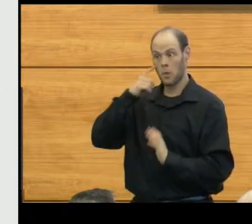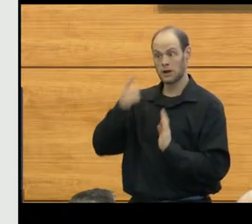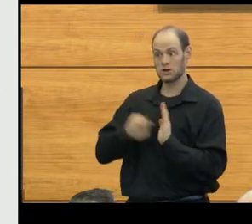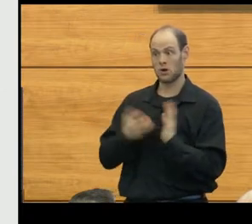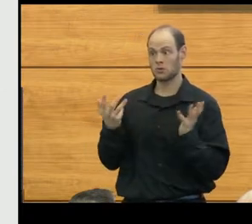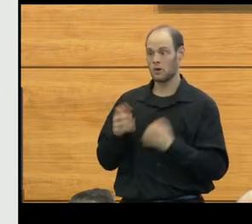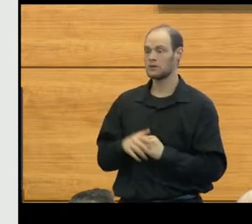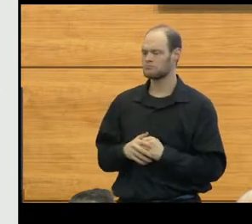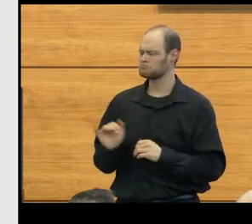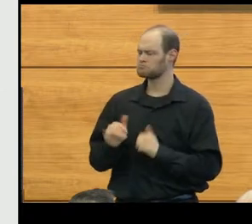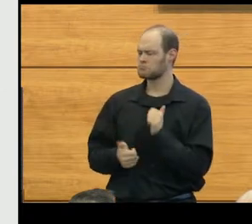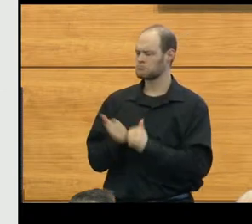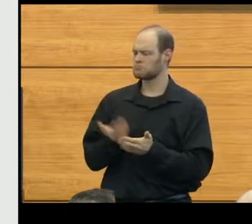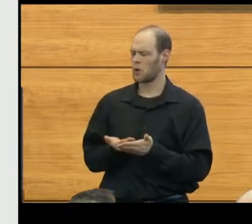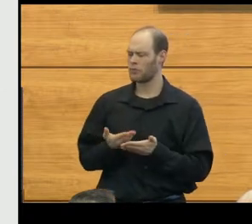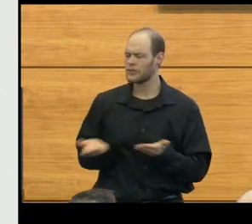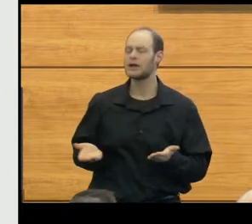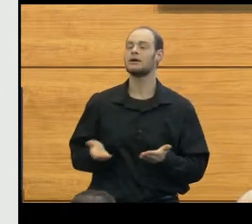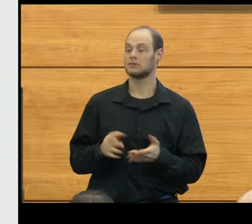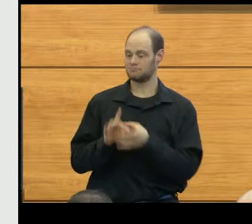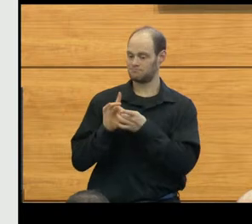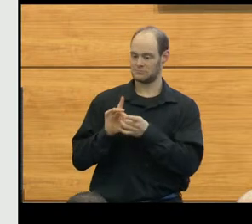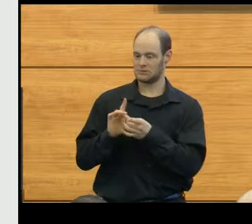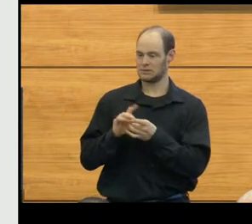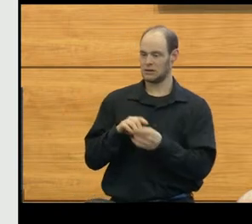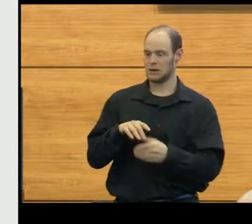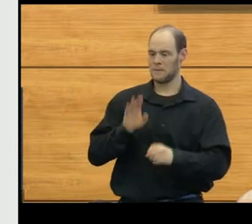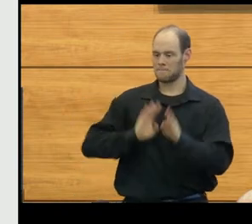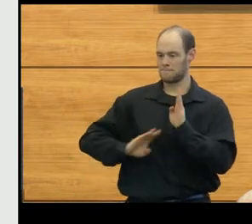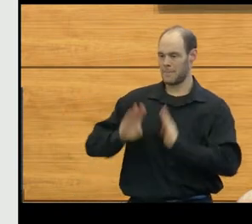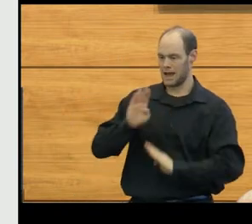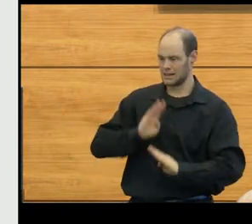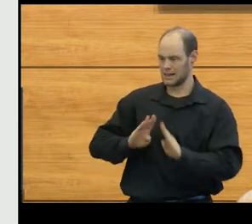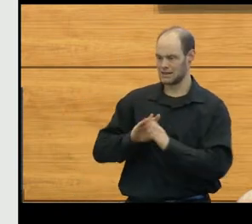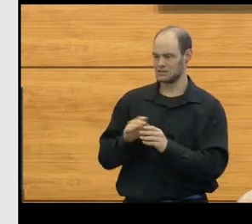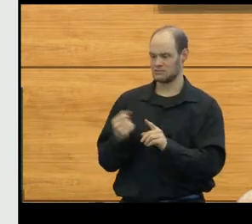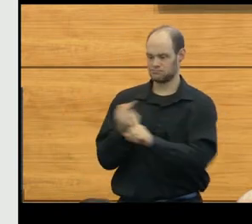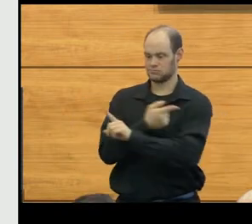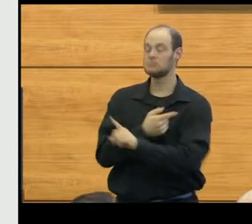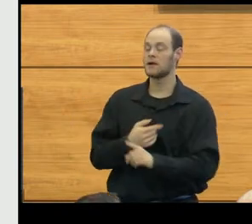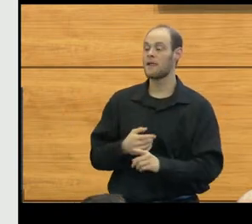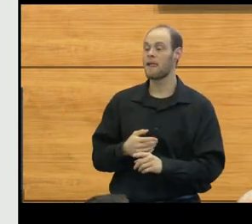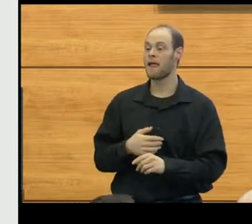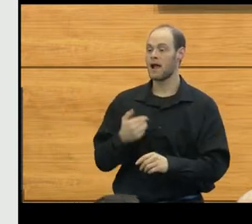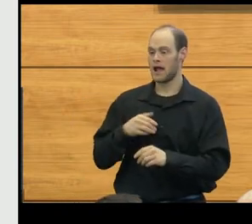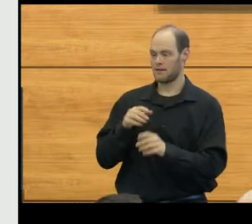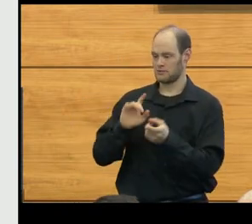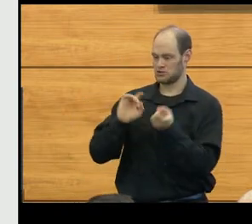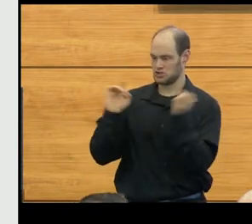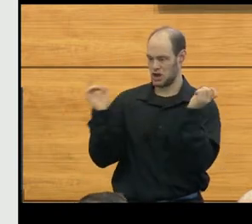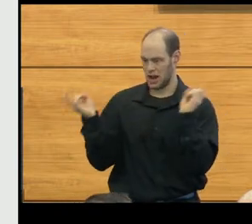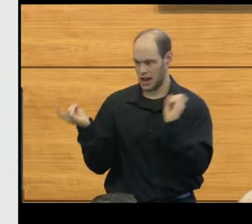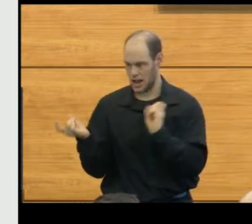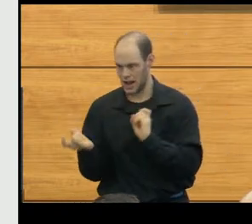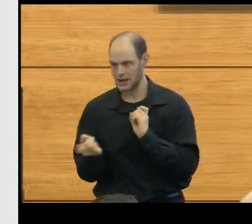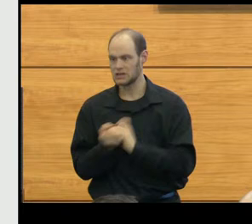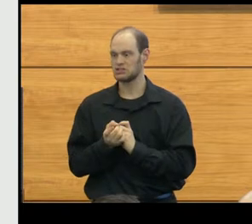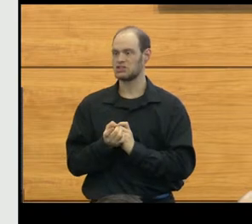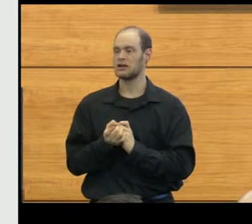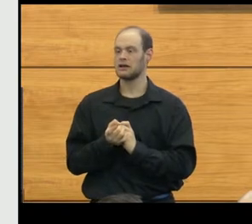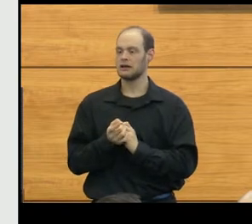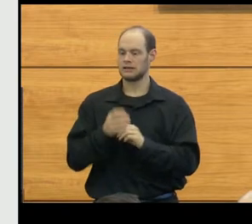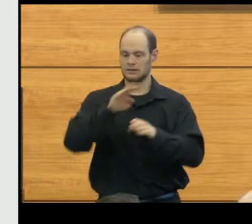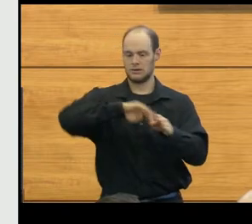fact, like most things that are related to biologic phenomenon, there is a morphometric measurement, which is a